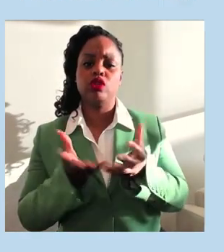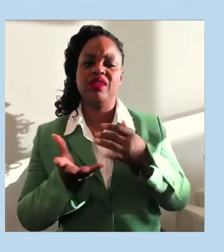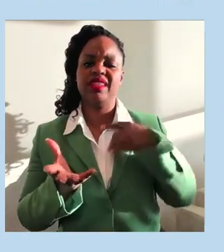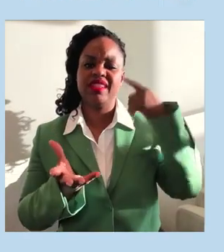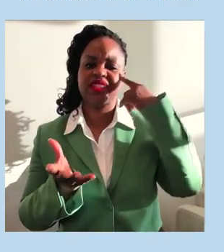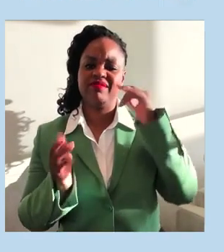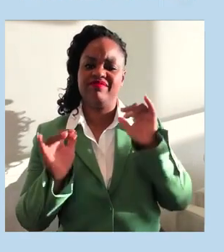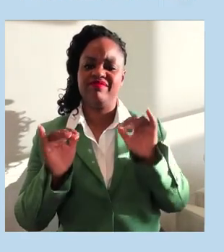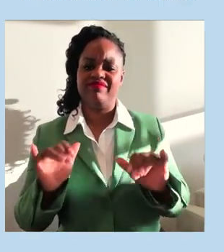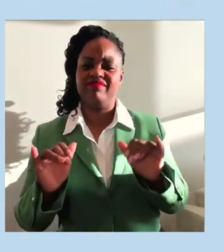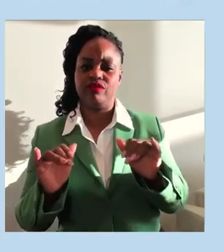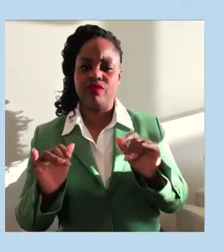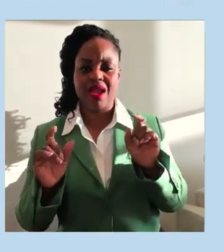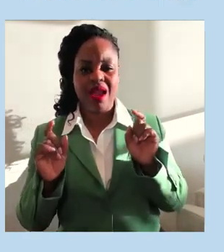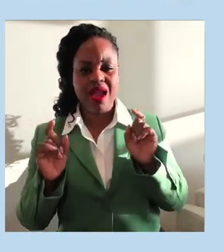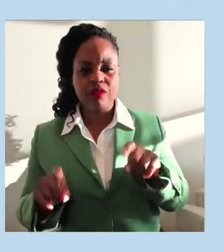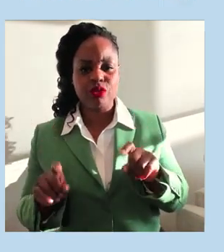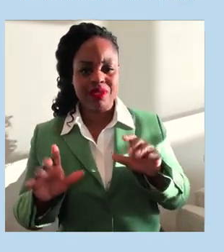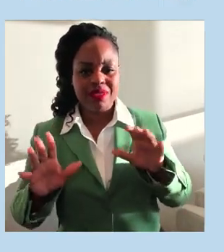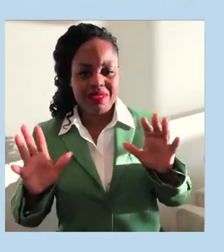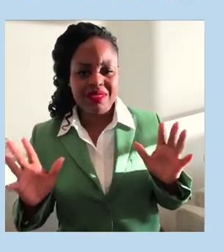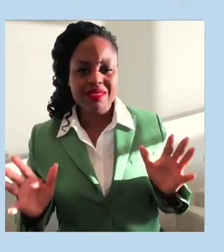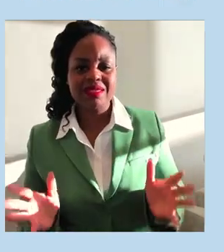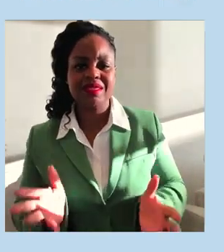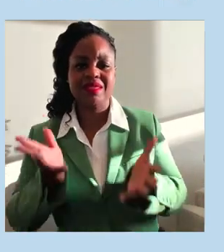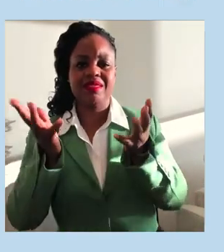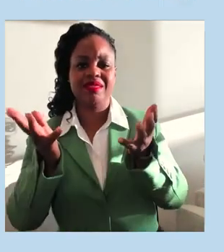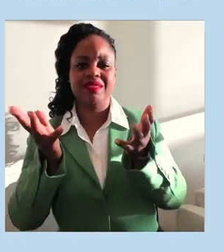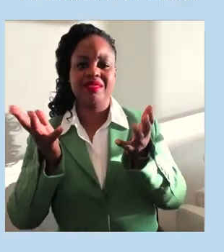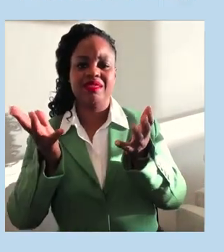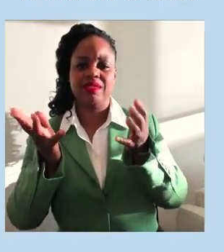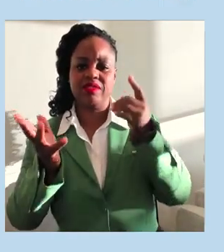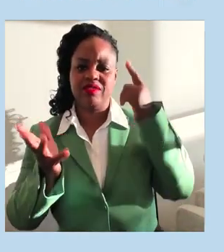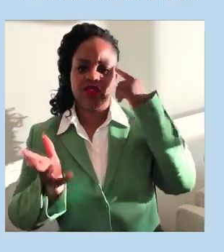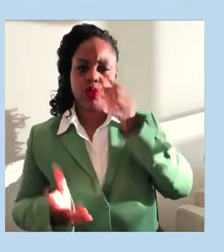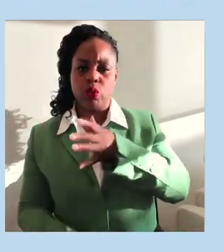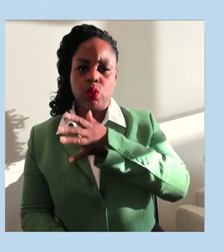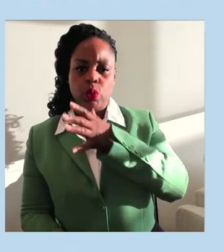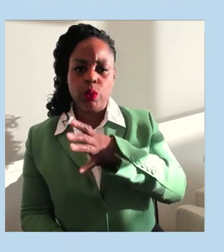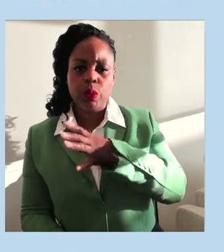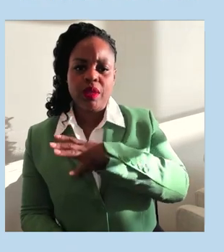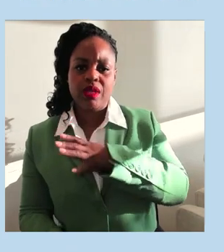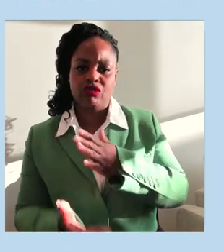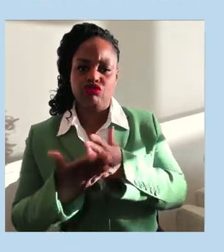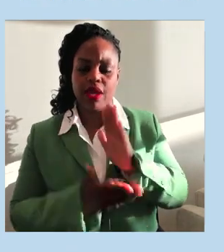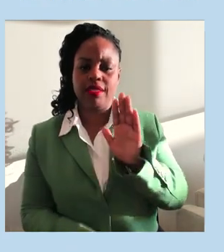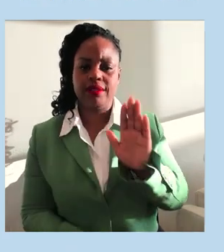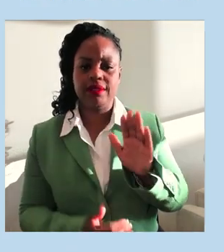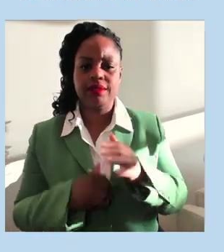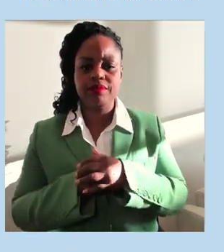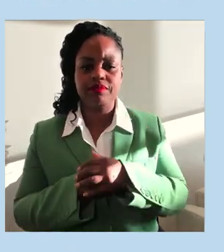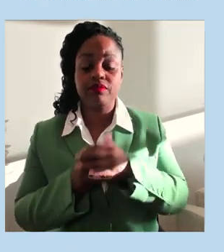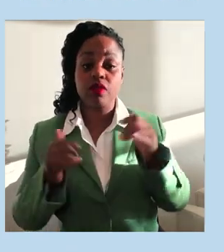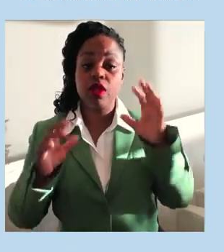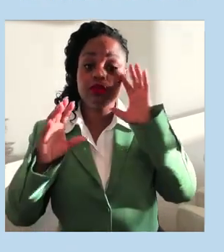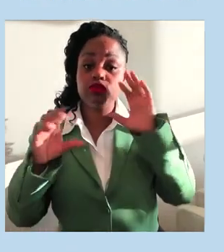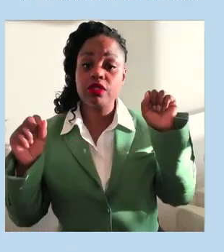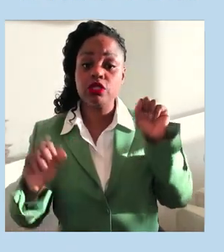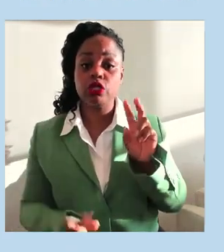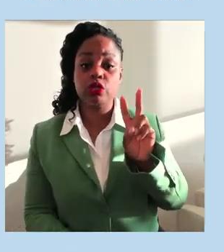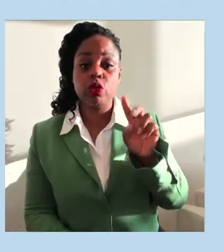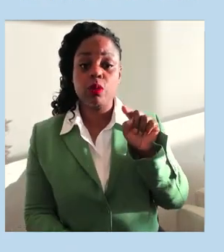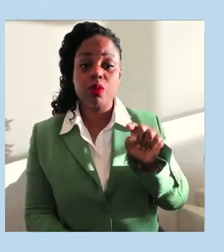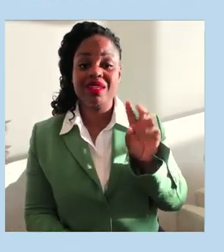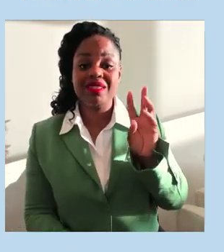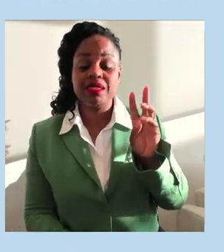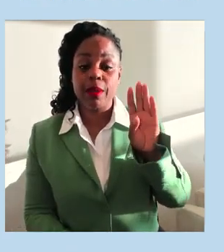of women and girls. And with President Biden's $2.6 billion budget request for gender programming, the